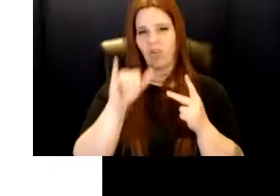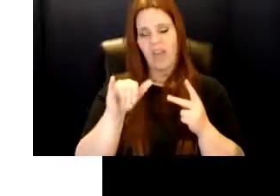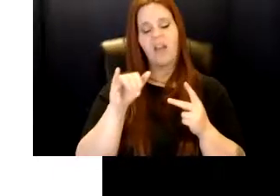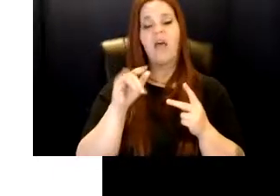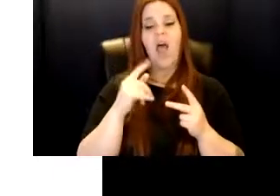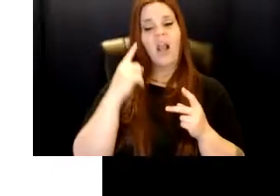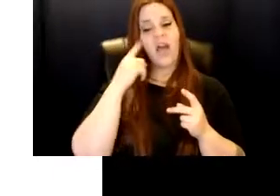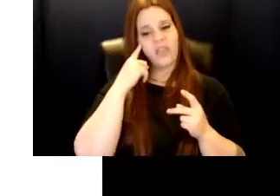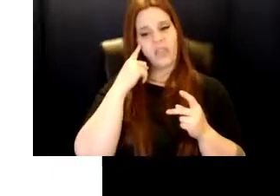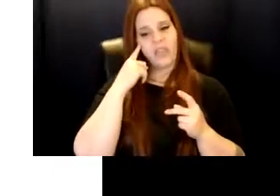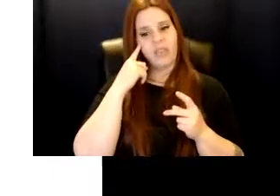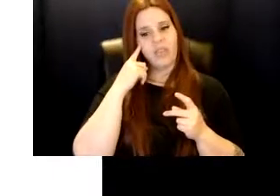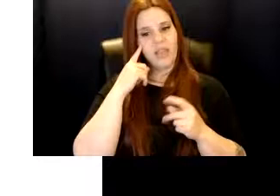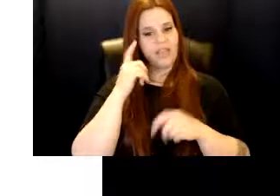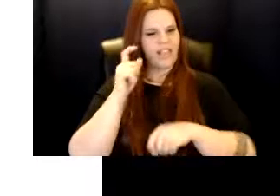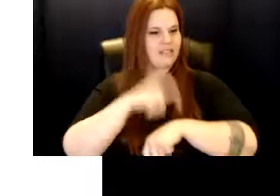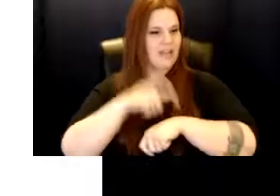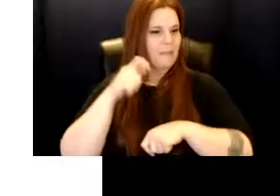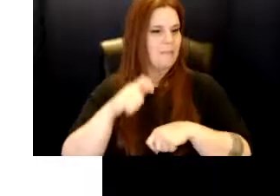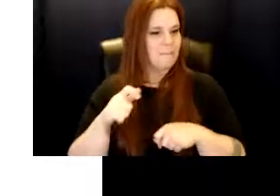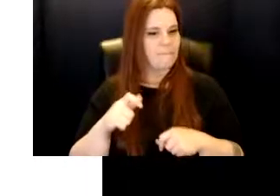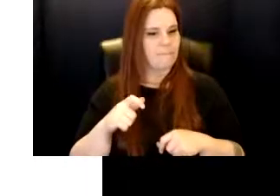there so I stay on time. Thank you.